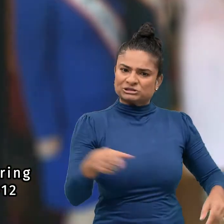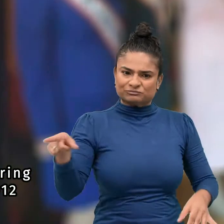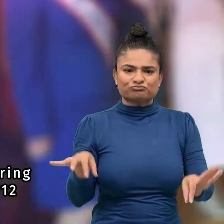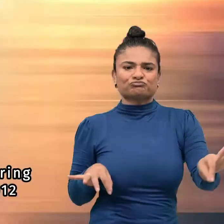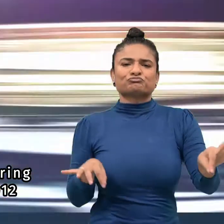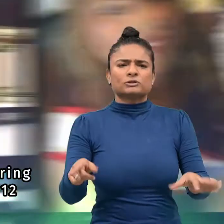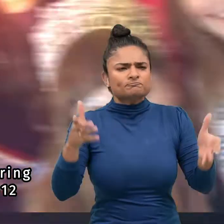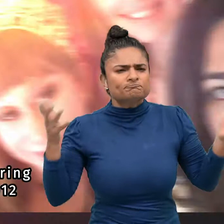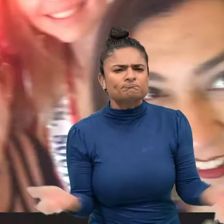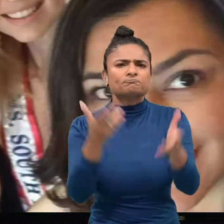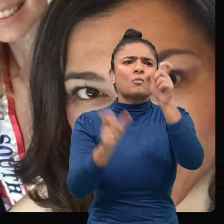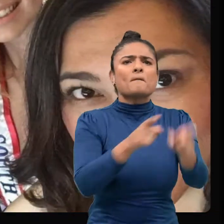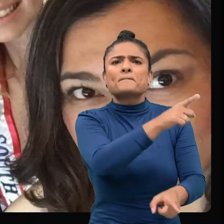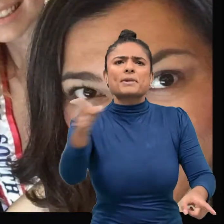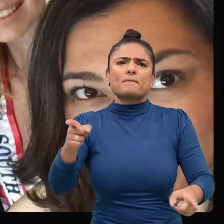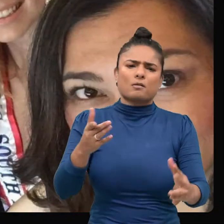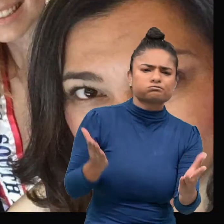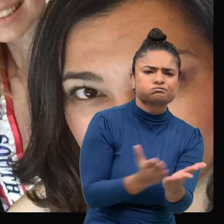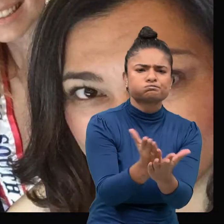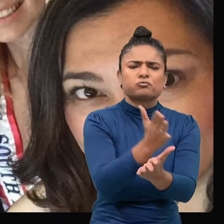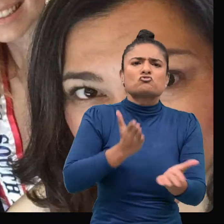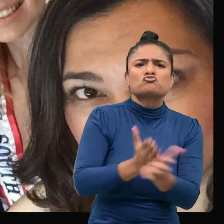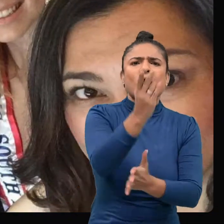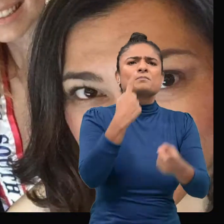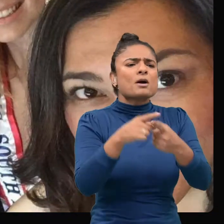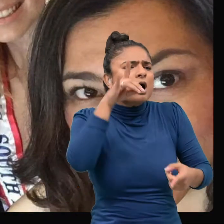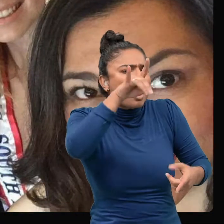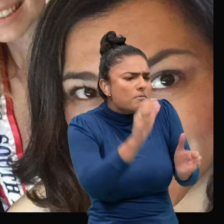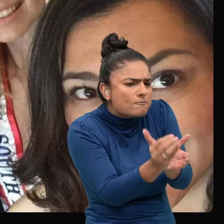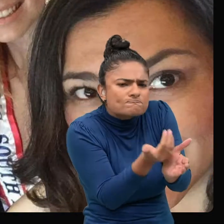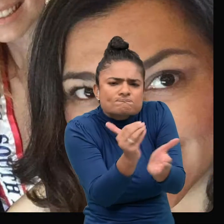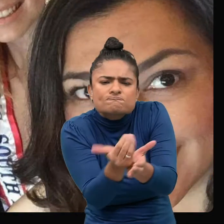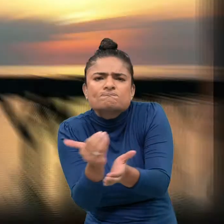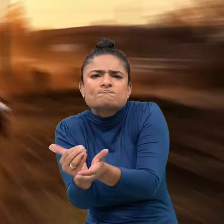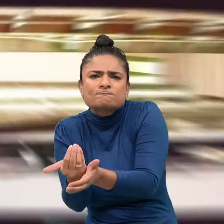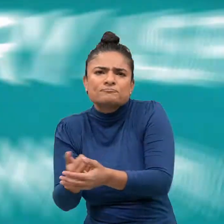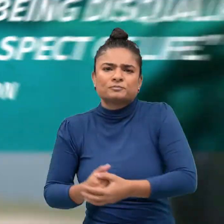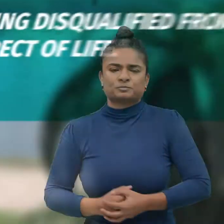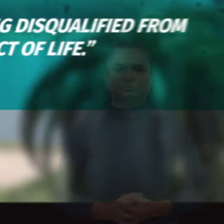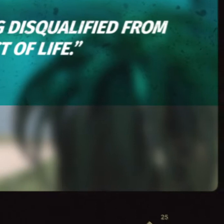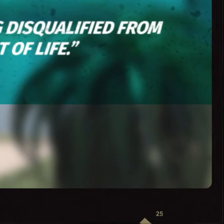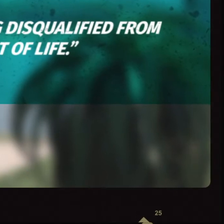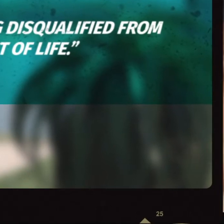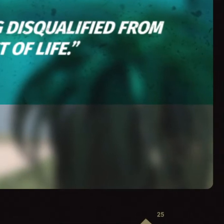pageant in 2012 and promotes humanitarian and conservation causes.